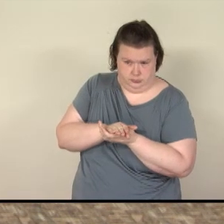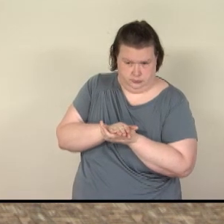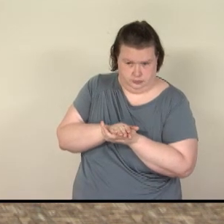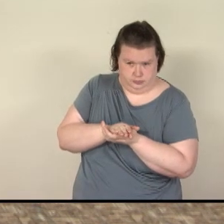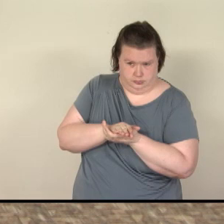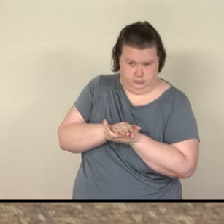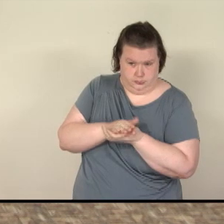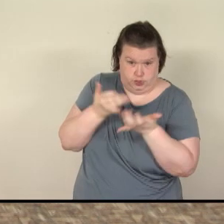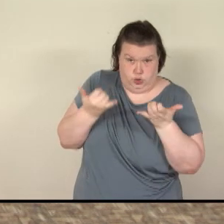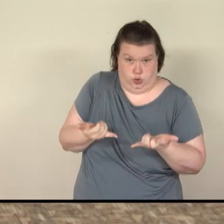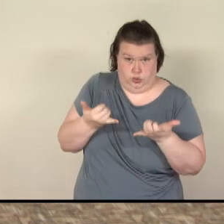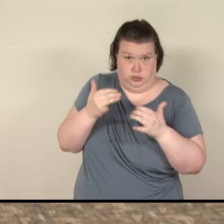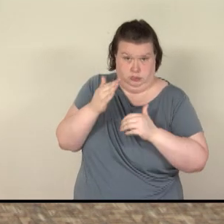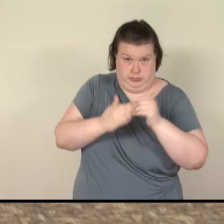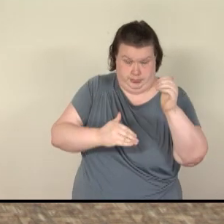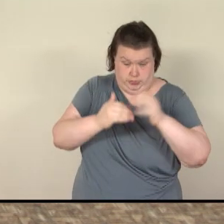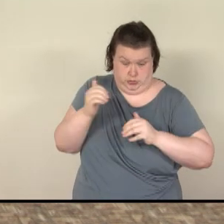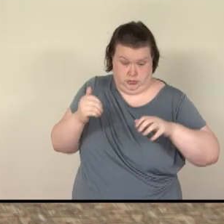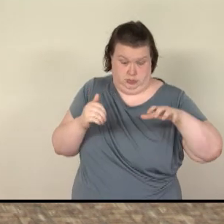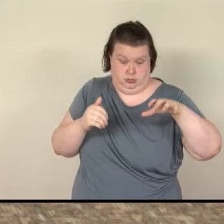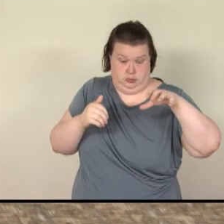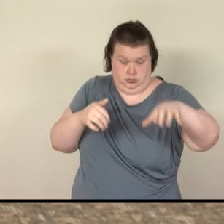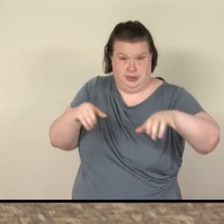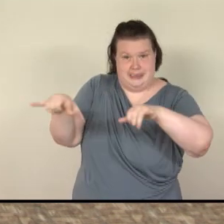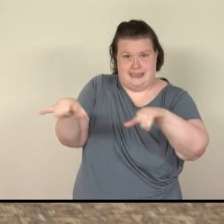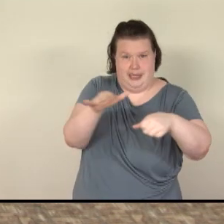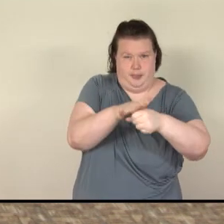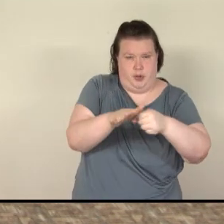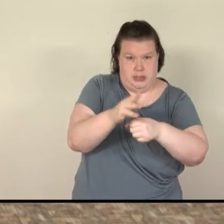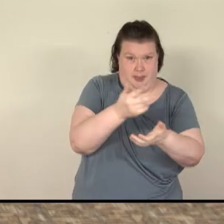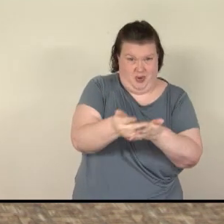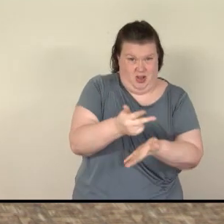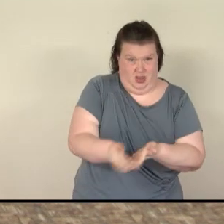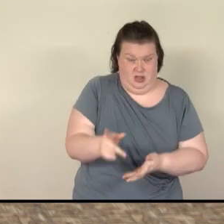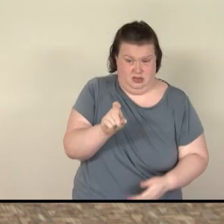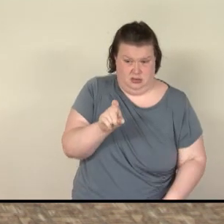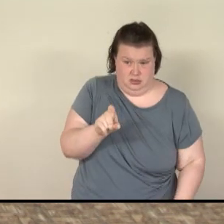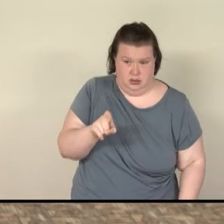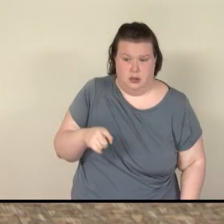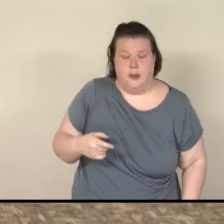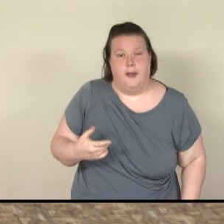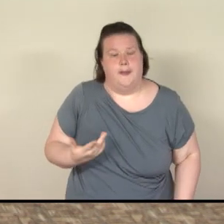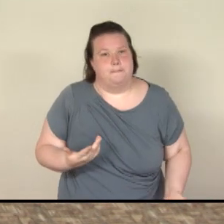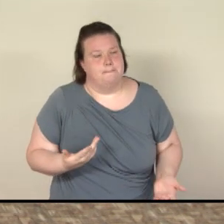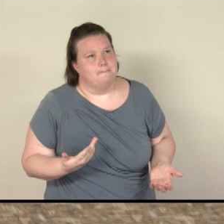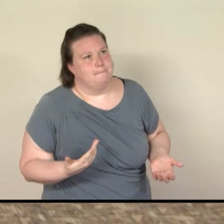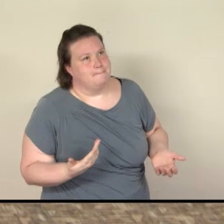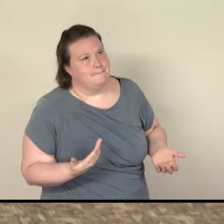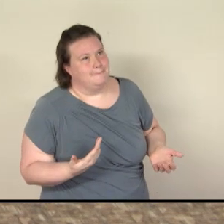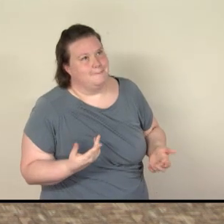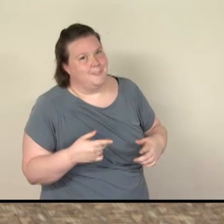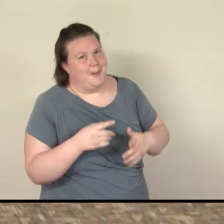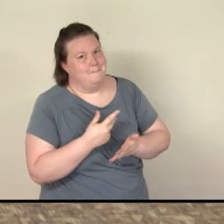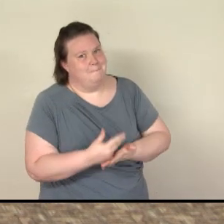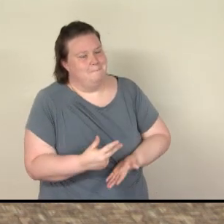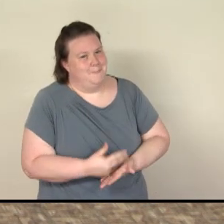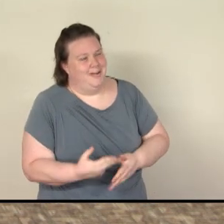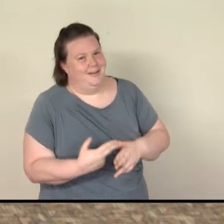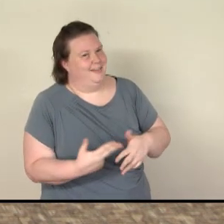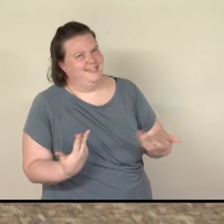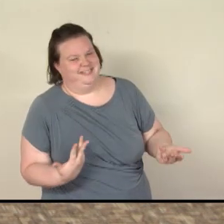The current Kendrick has, it has I would hesitate to call it a parking lot.